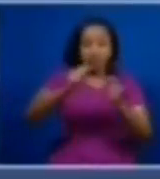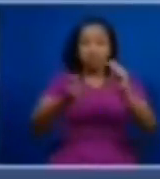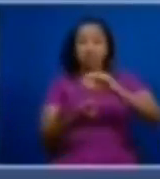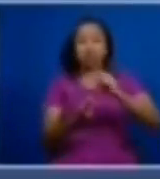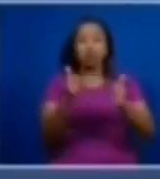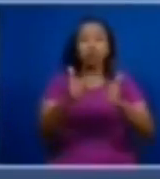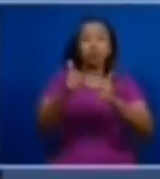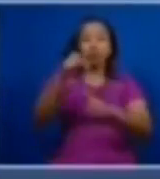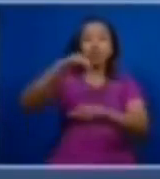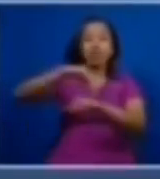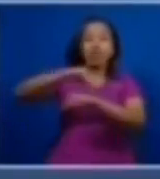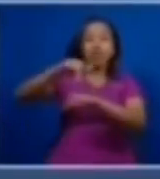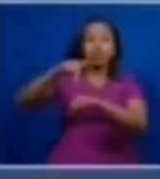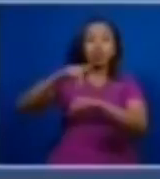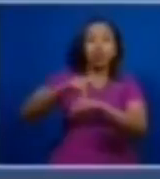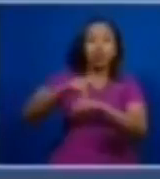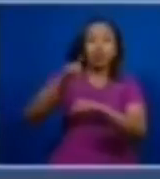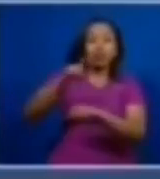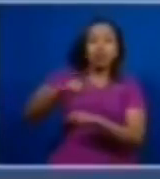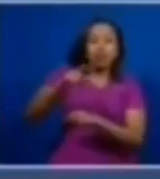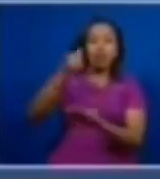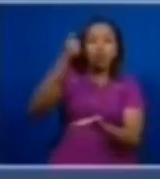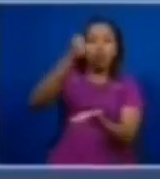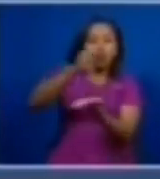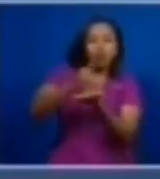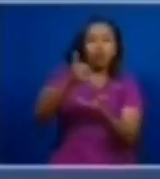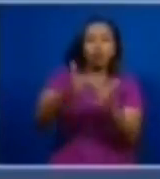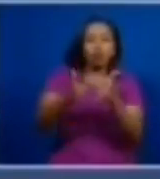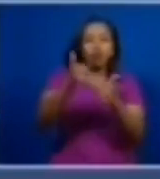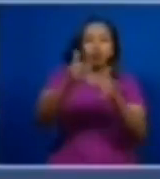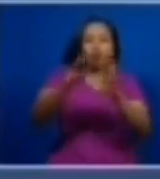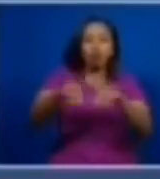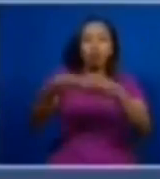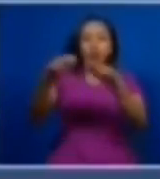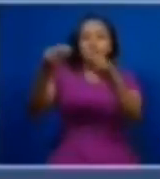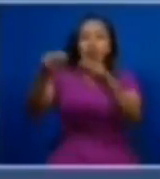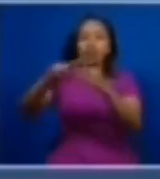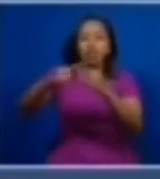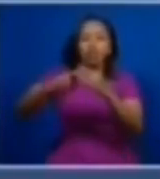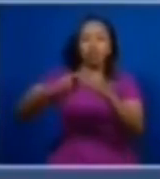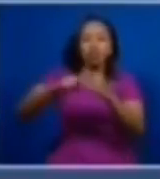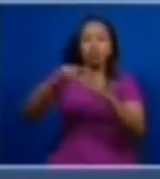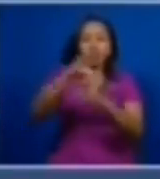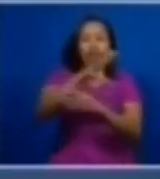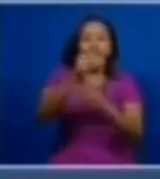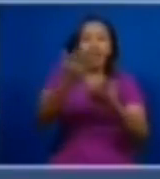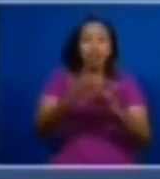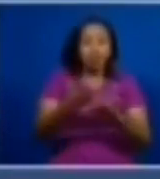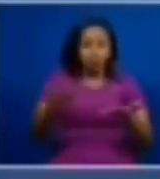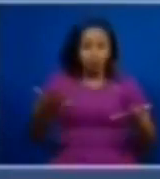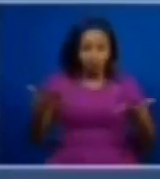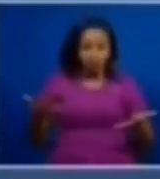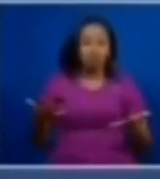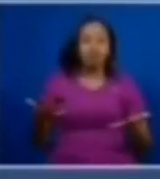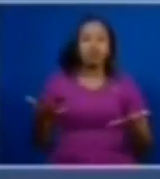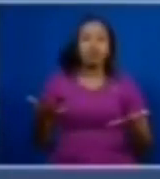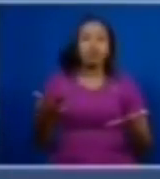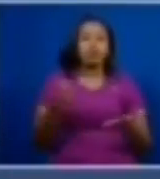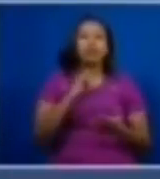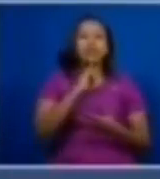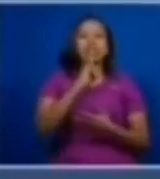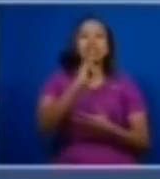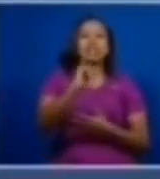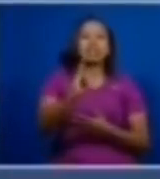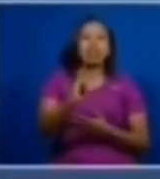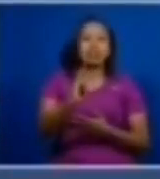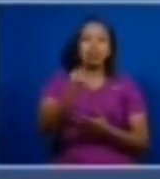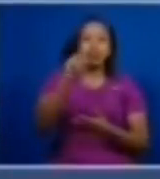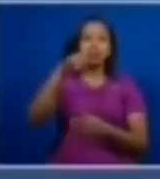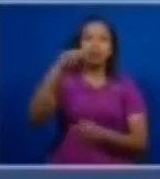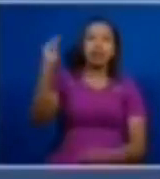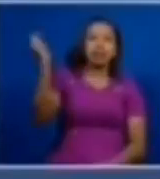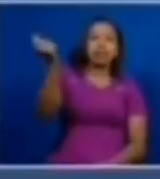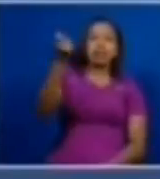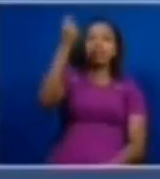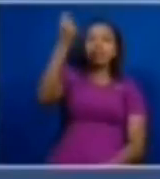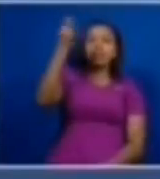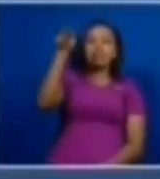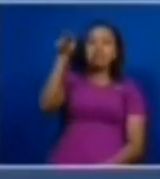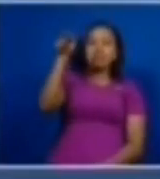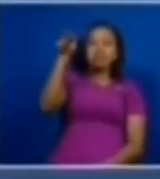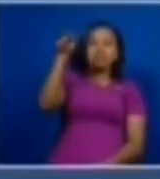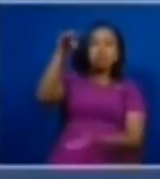needs, the office that provides the tools and the instruments is the